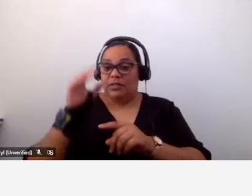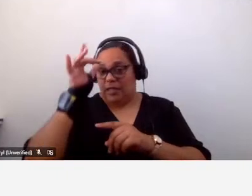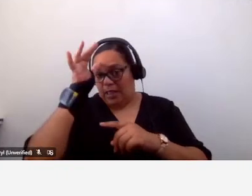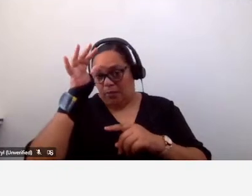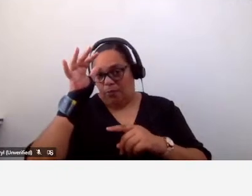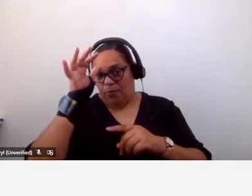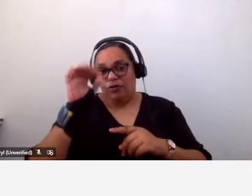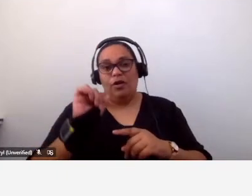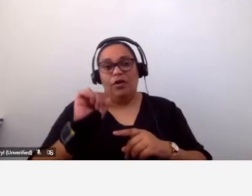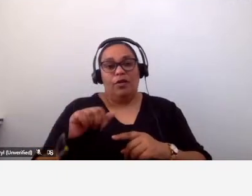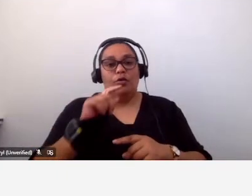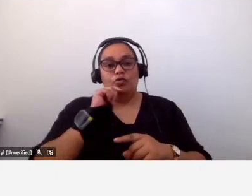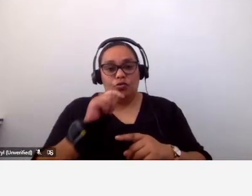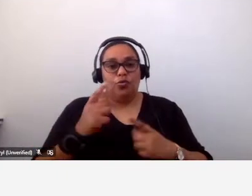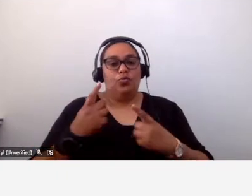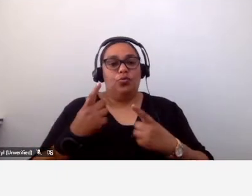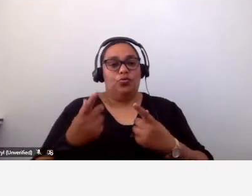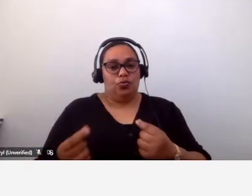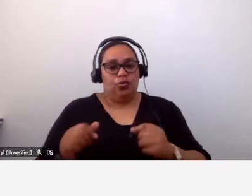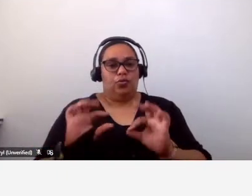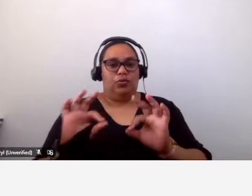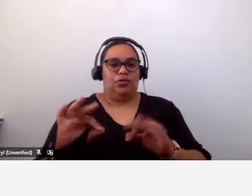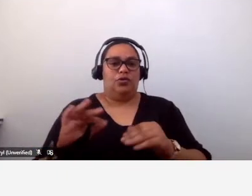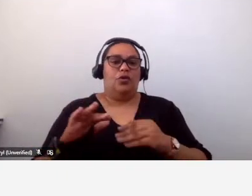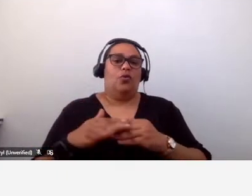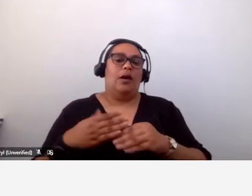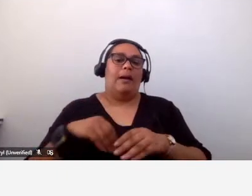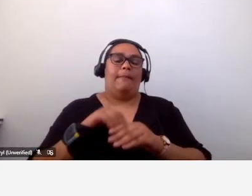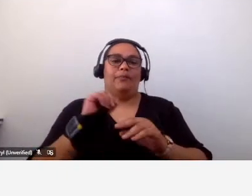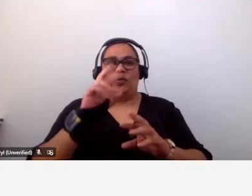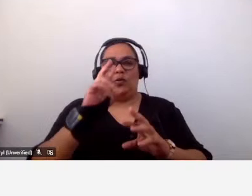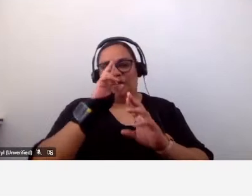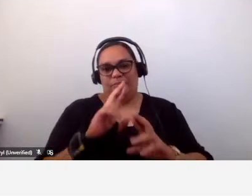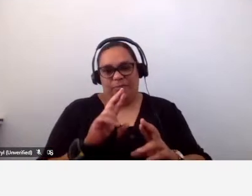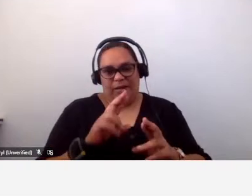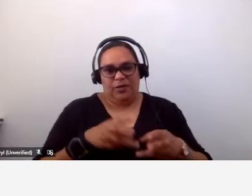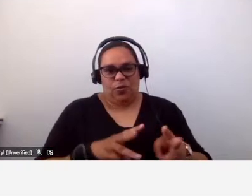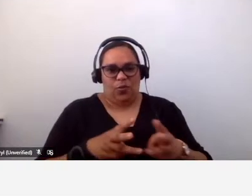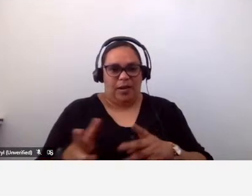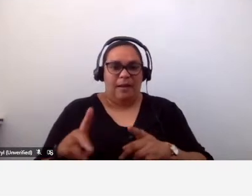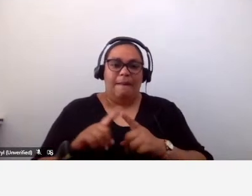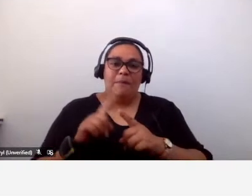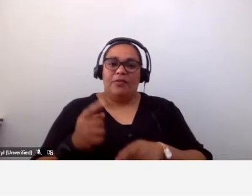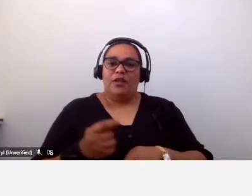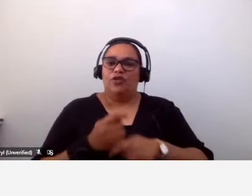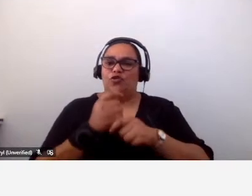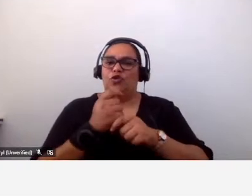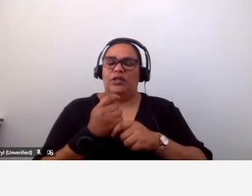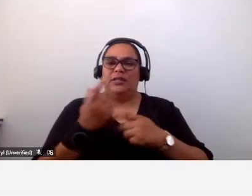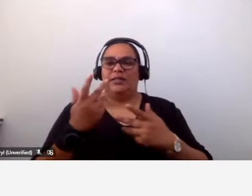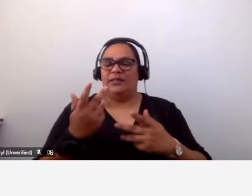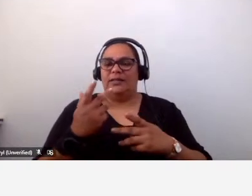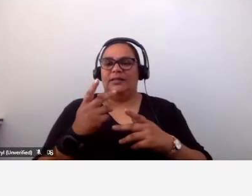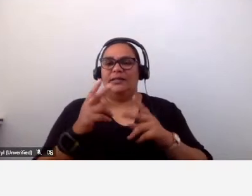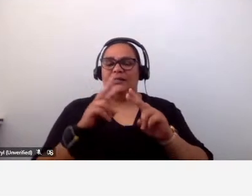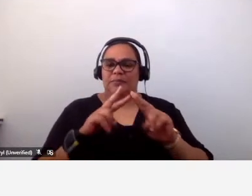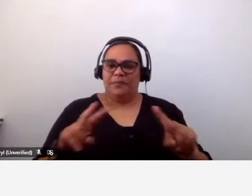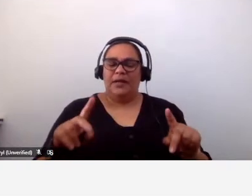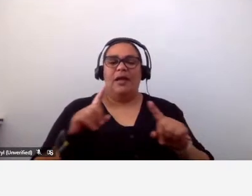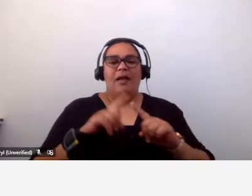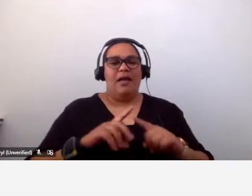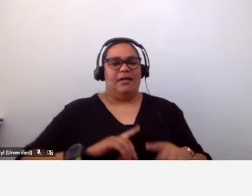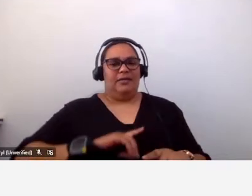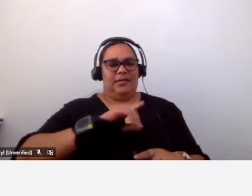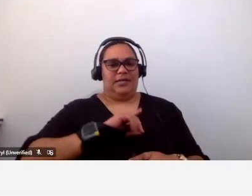then are actually doing that with respect, they are respected. They are treated peacefully. They are treated with dignity.